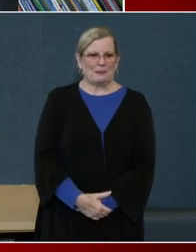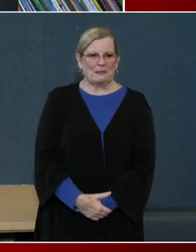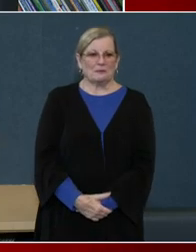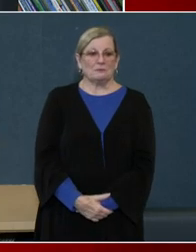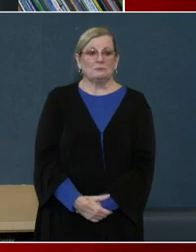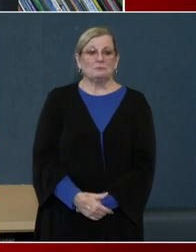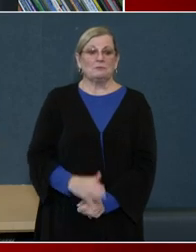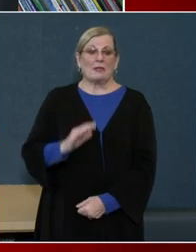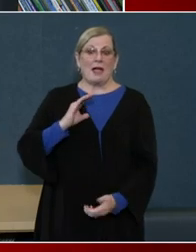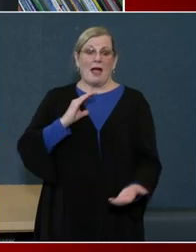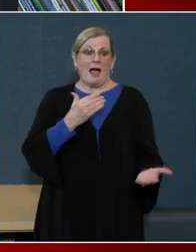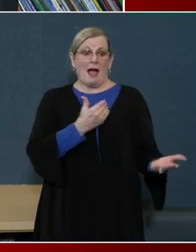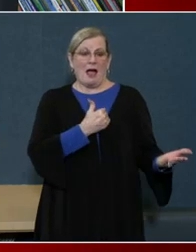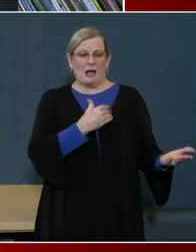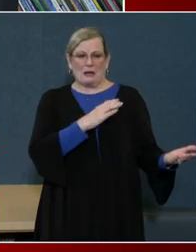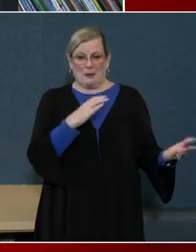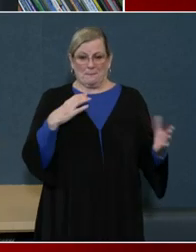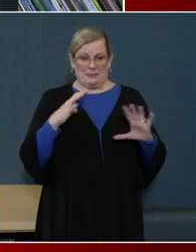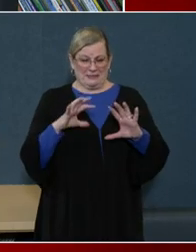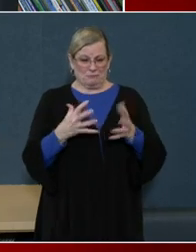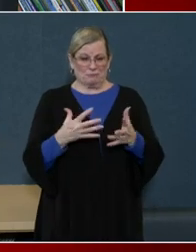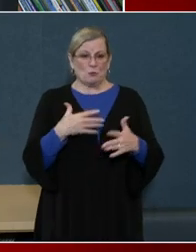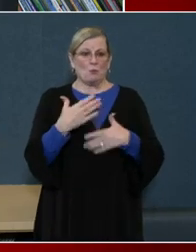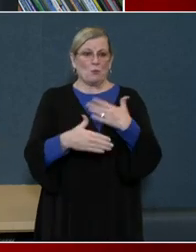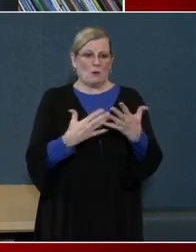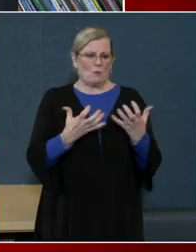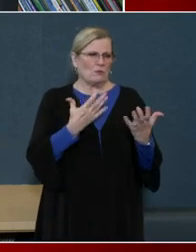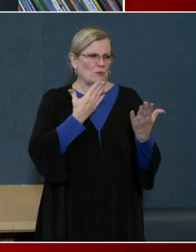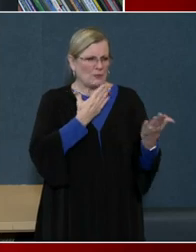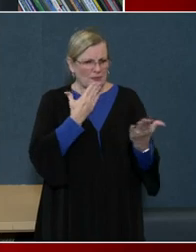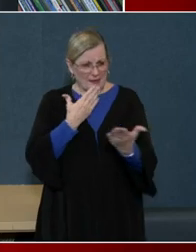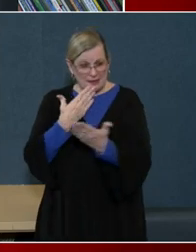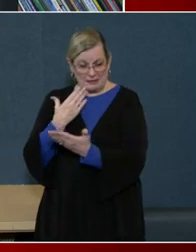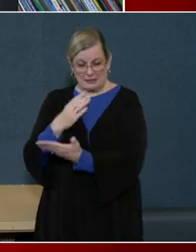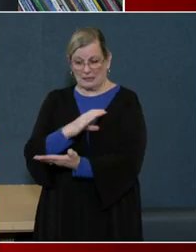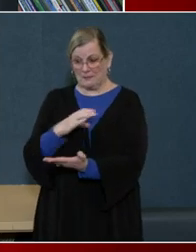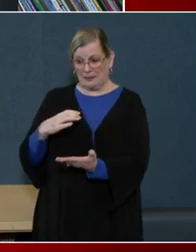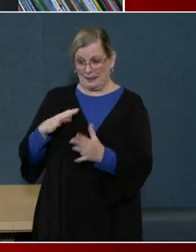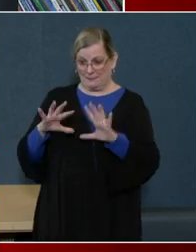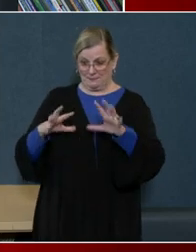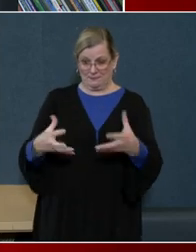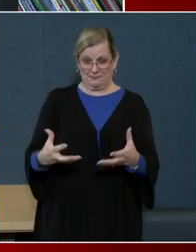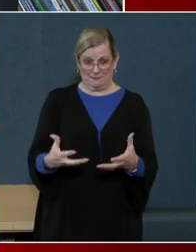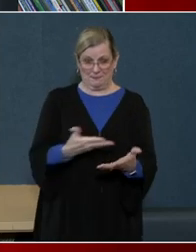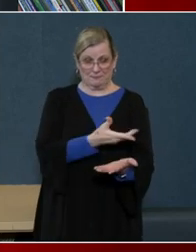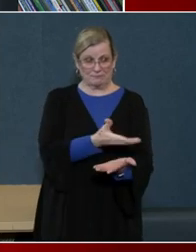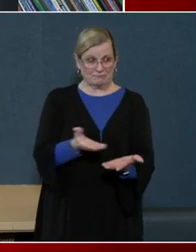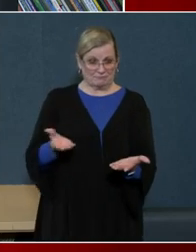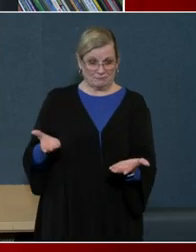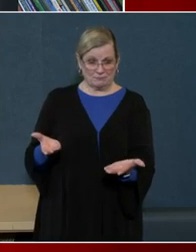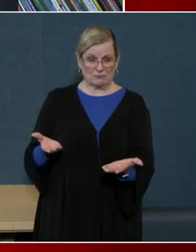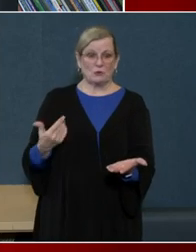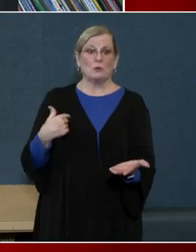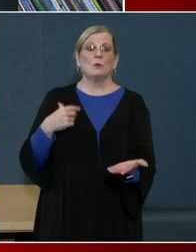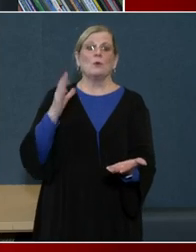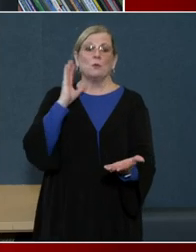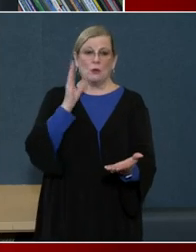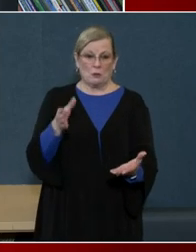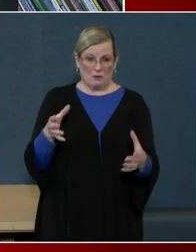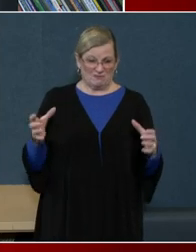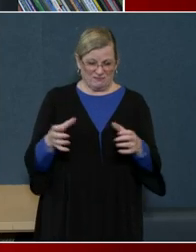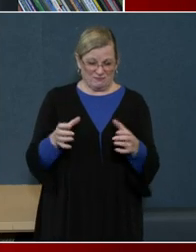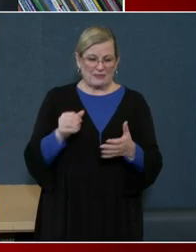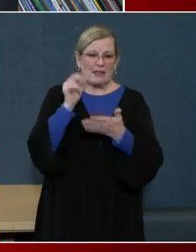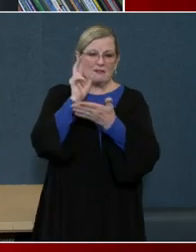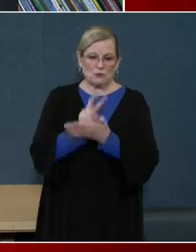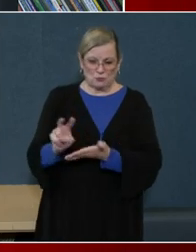as a whole, and then we will start our legislative. Because we met 2 weeks ago, and we will probably be meeting every 2 weeks through the fall because